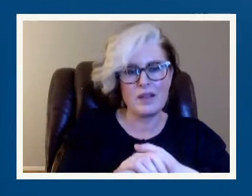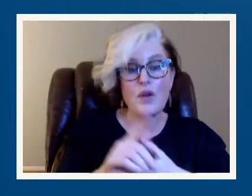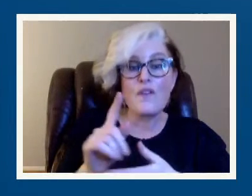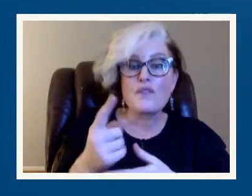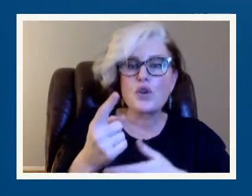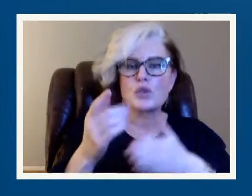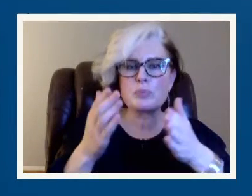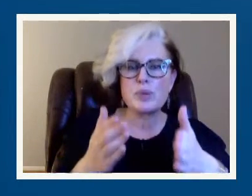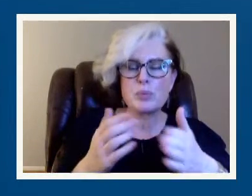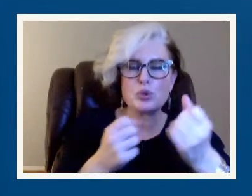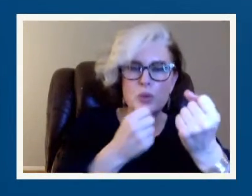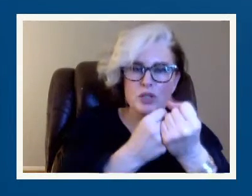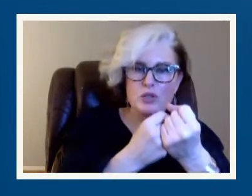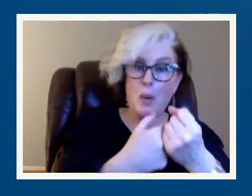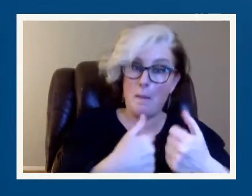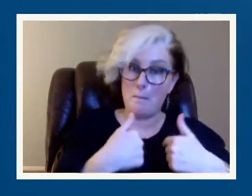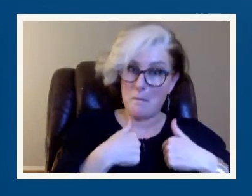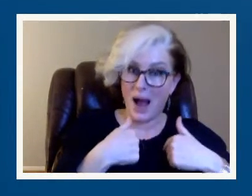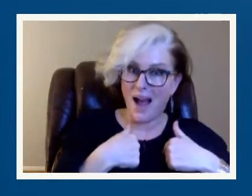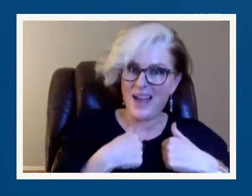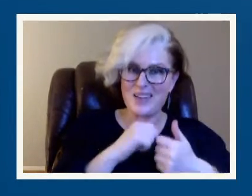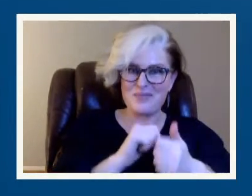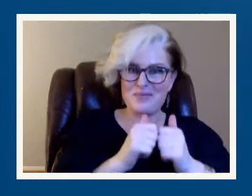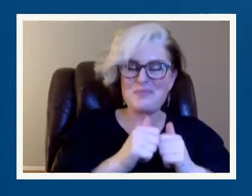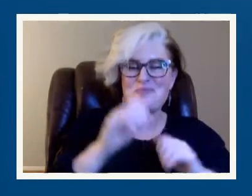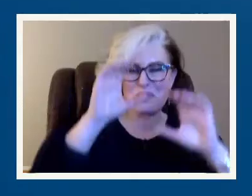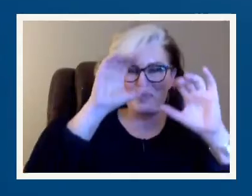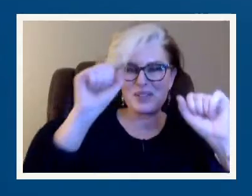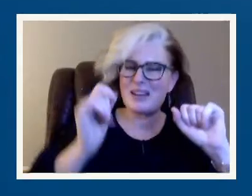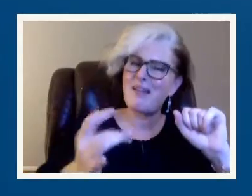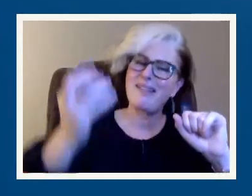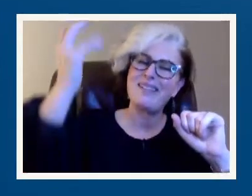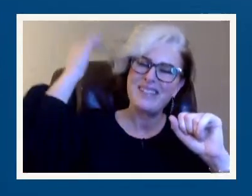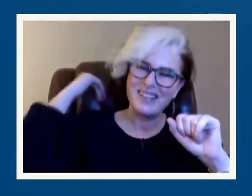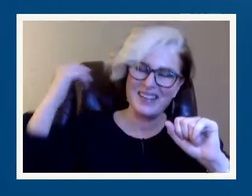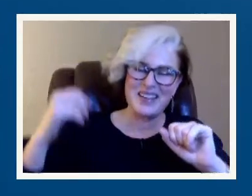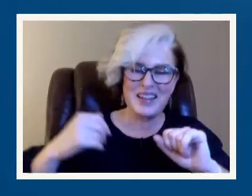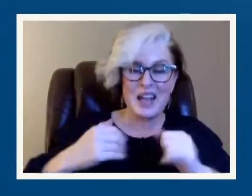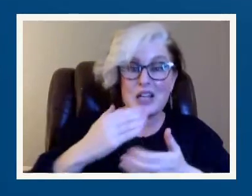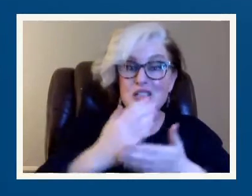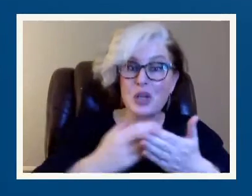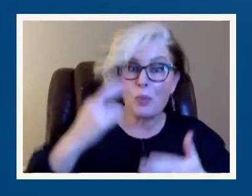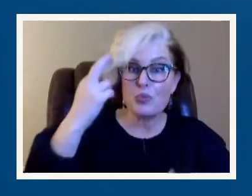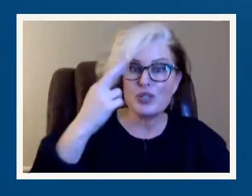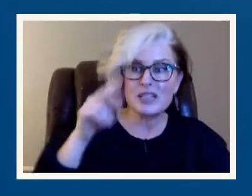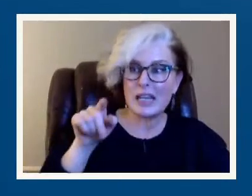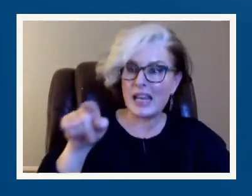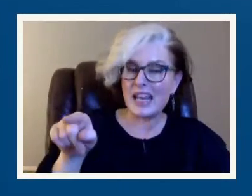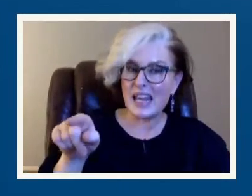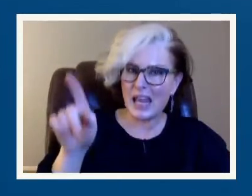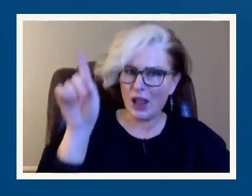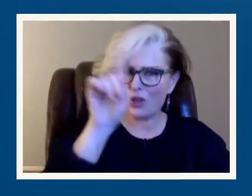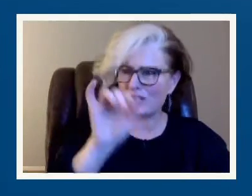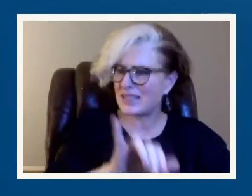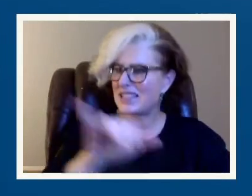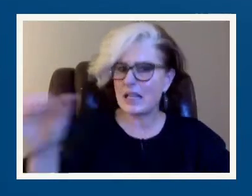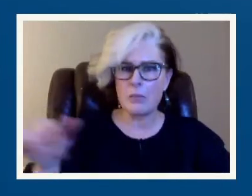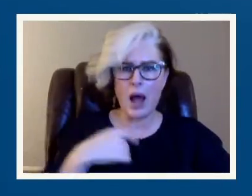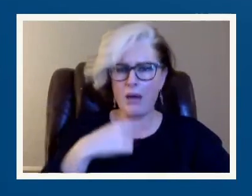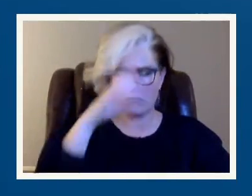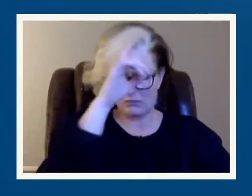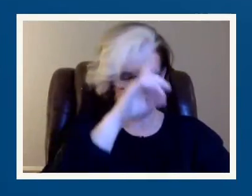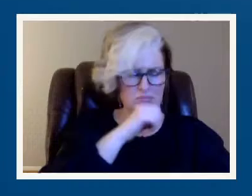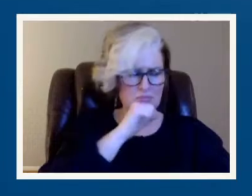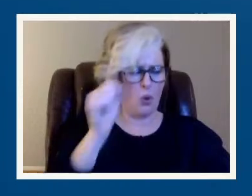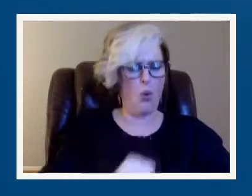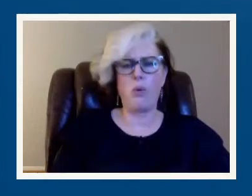people ever to endorse my campaign for president. For some reason, he looks the same and I look a lot older. I don't know